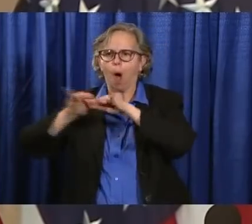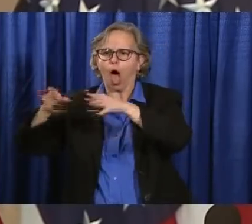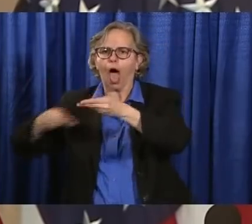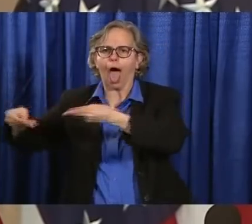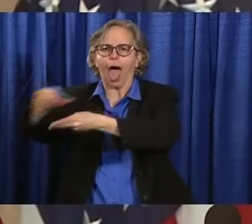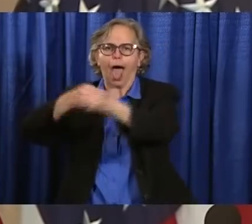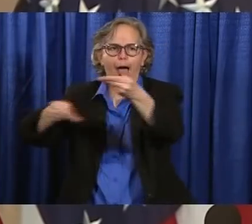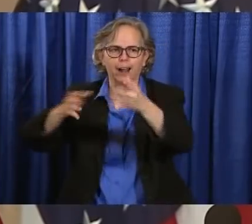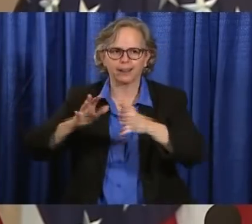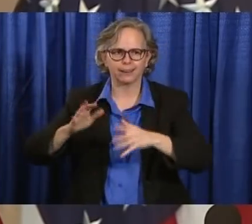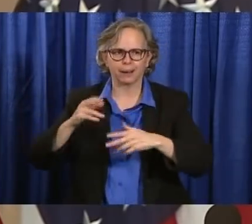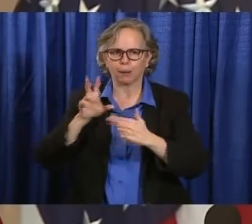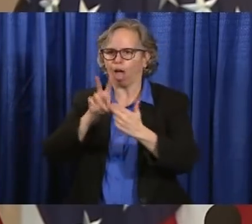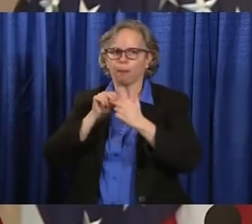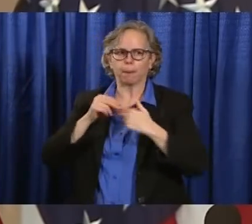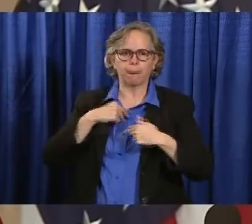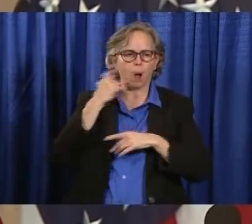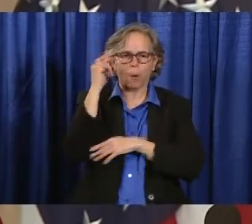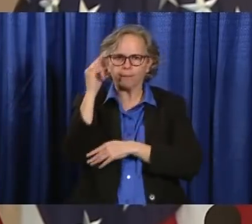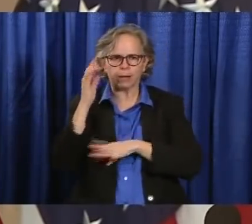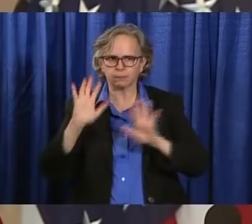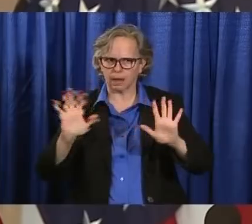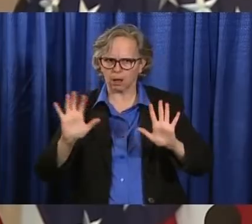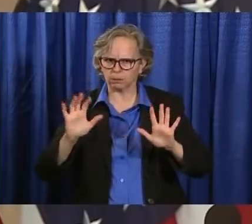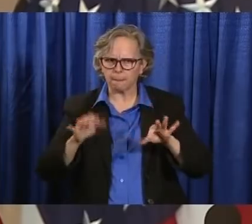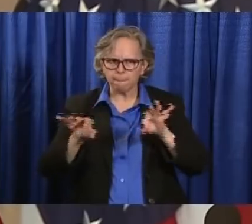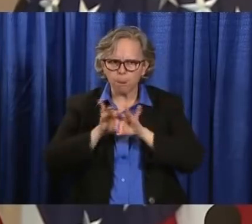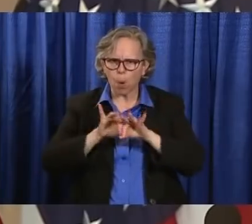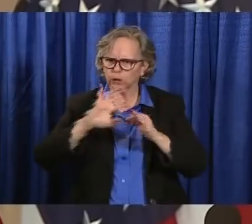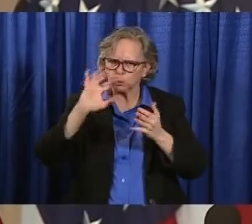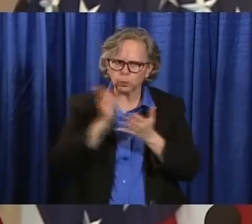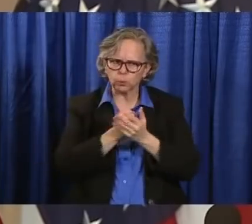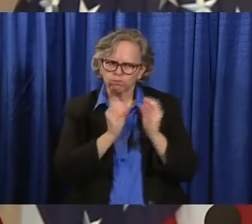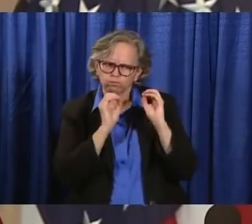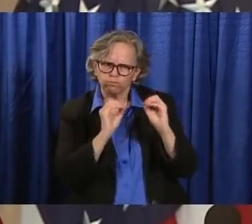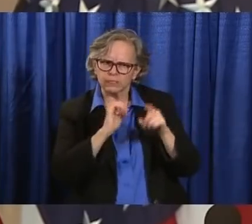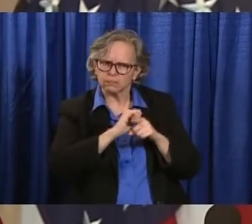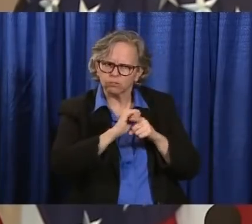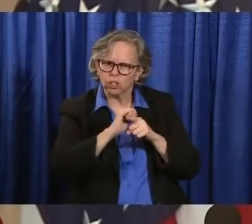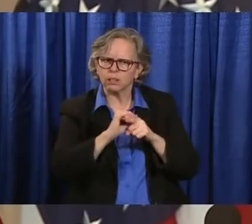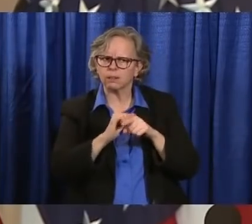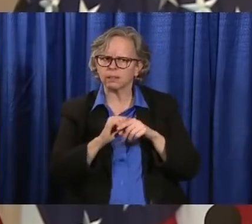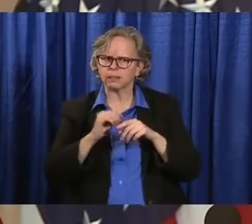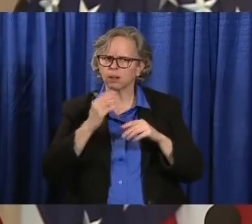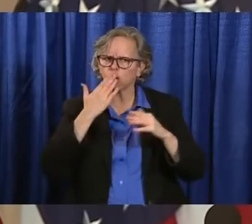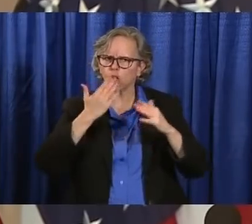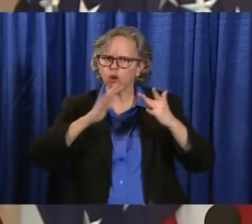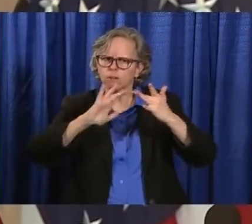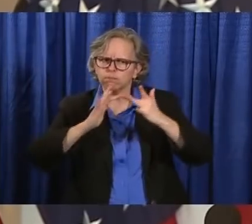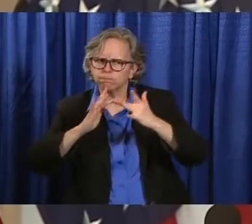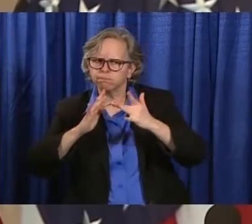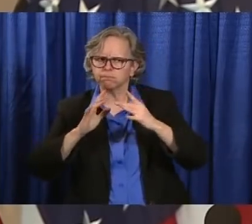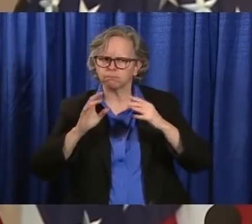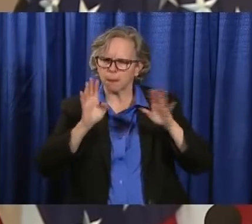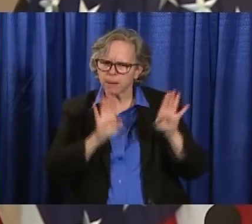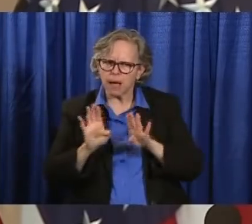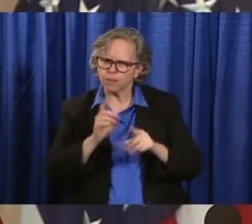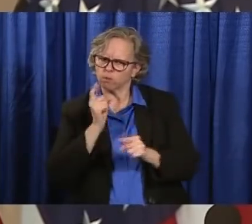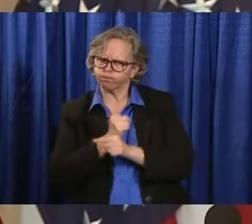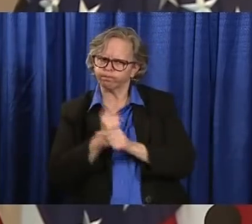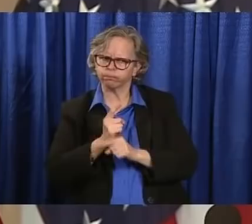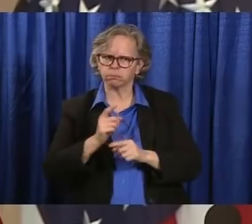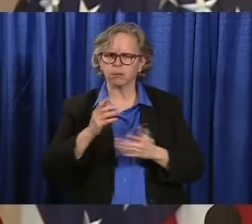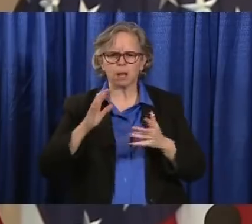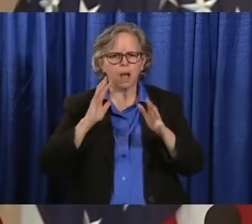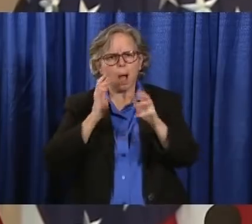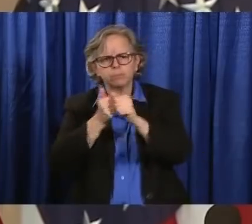to make sure that your kids are practicing good cyber hygiene. Take the time to do that. It's cumbersome. Update your antivirus